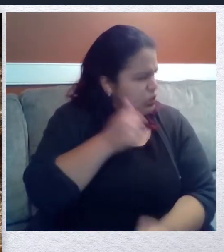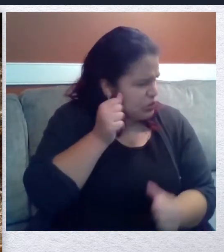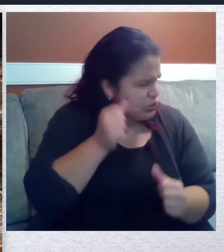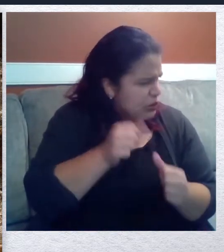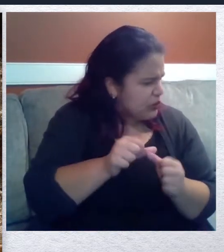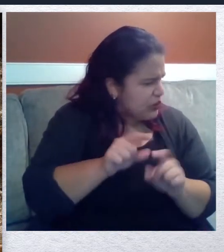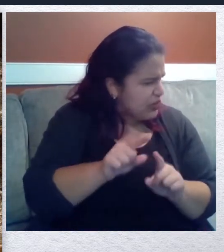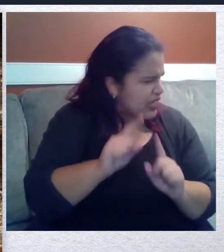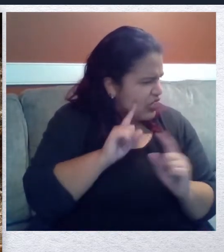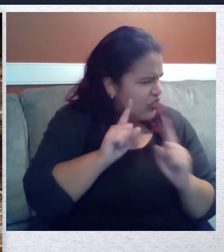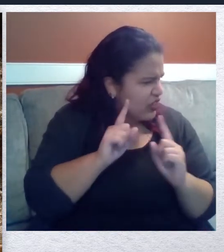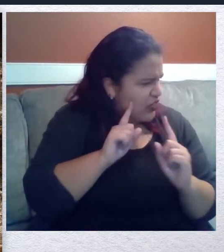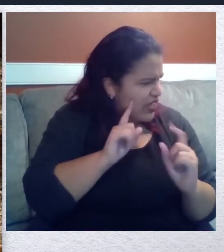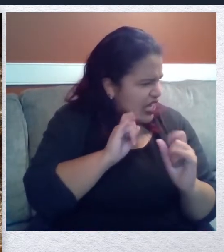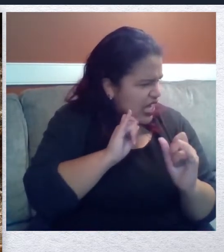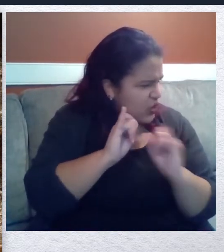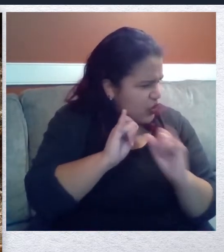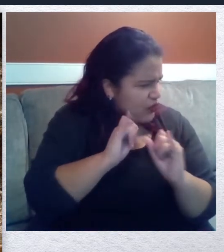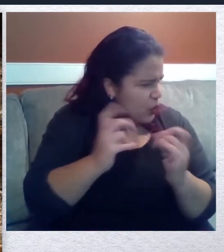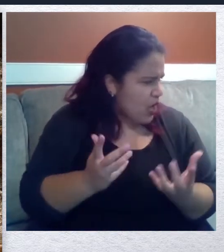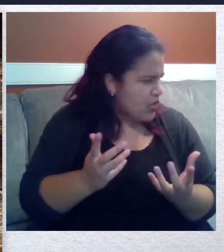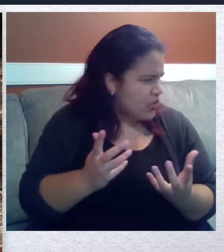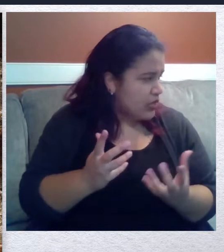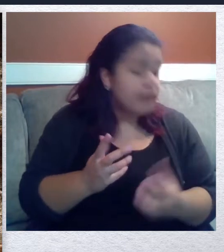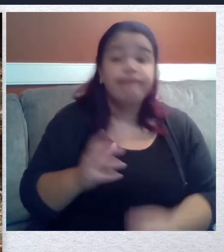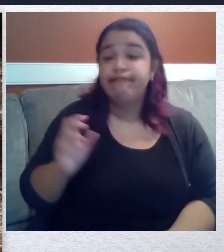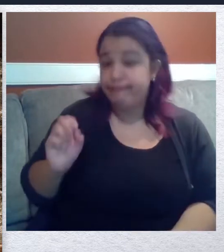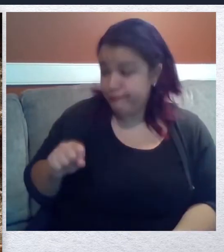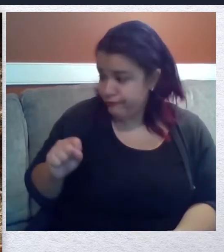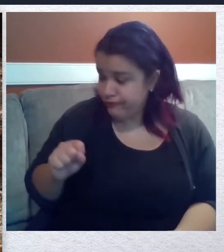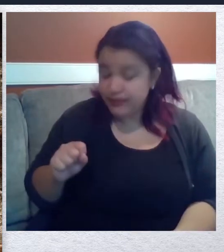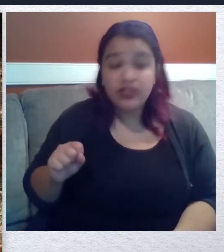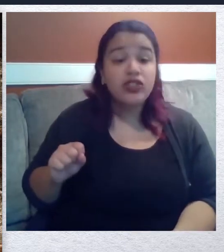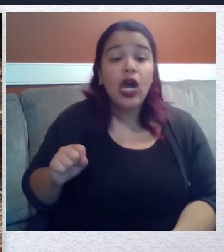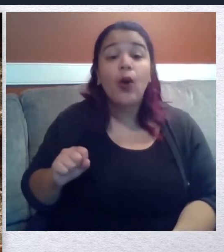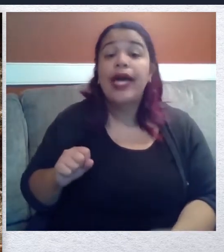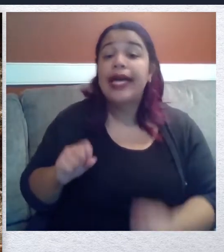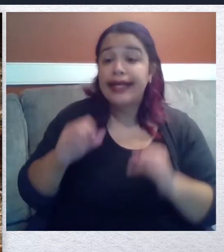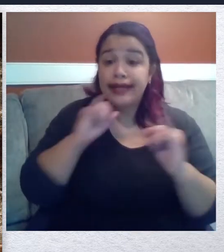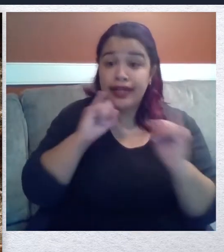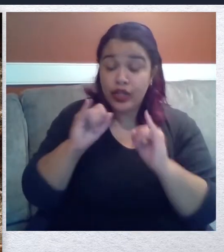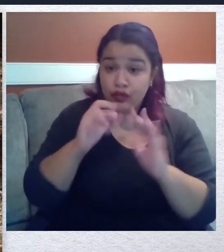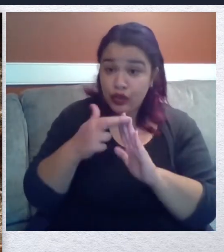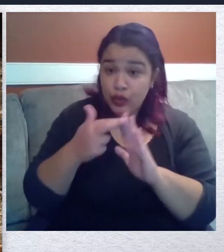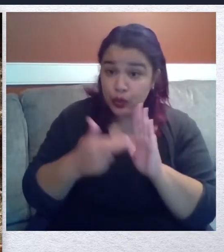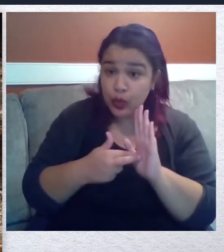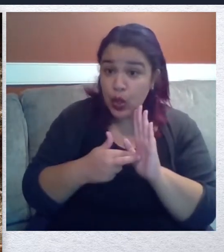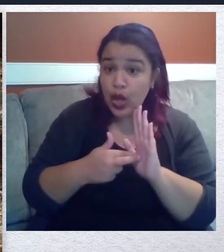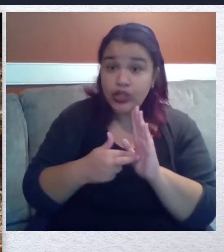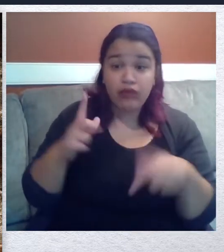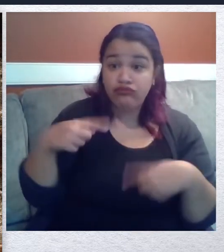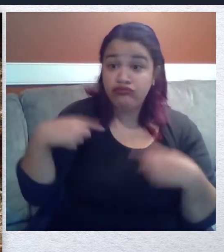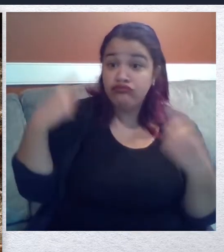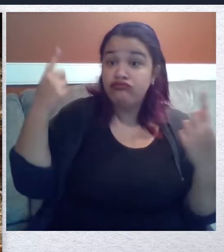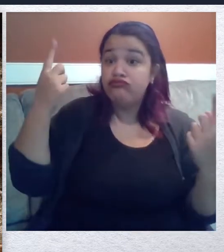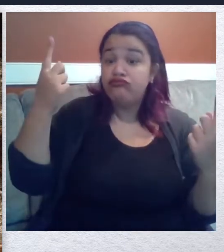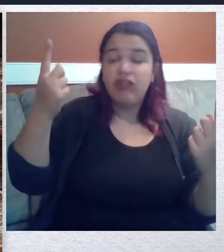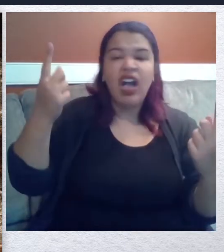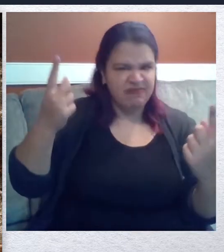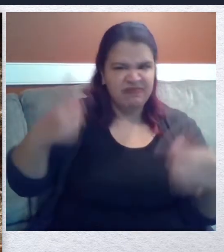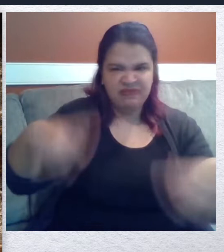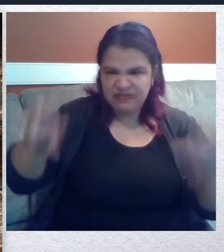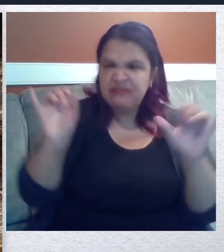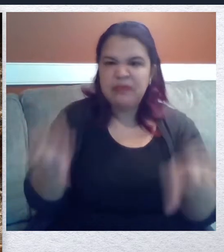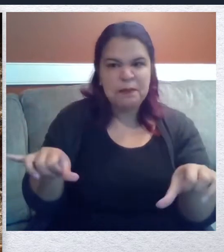thing to remember is that all the standard interview rules apply. A good place to start is by deciding what you